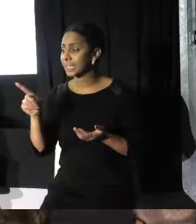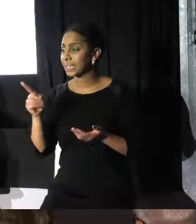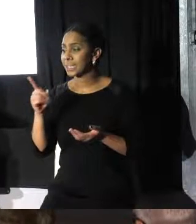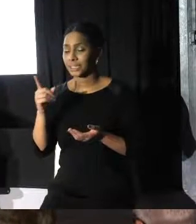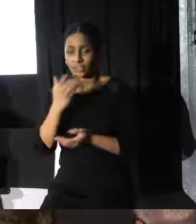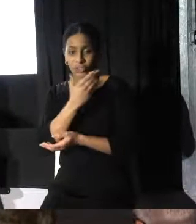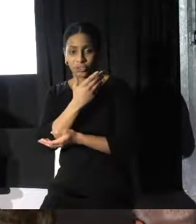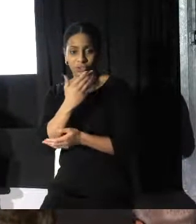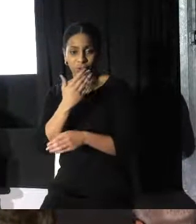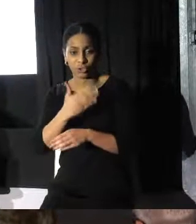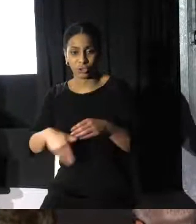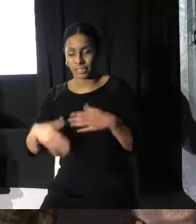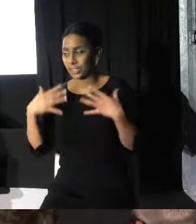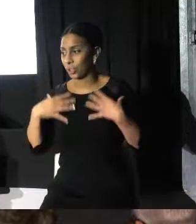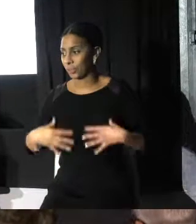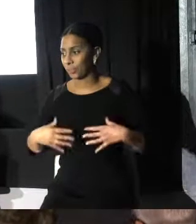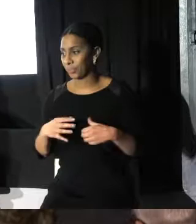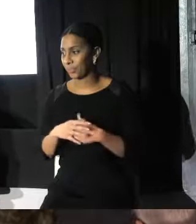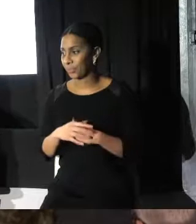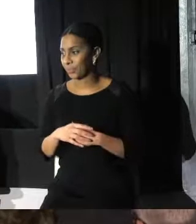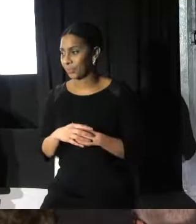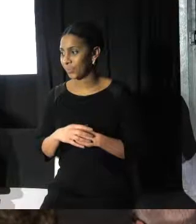green top, yes. Thank you so much.